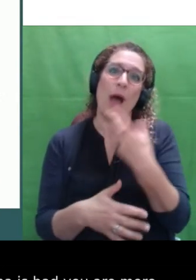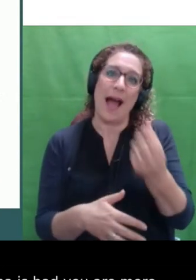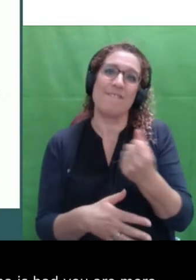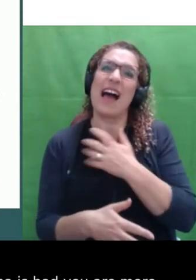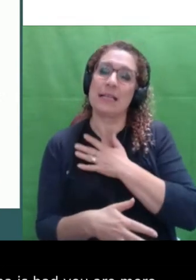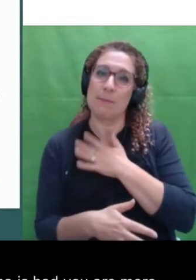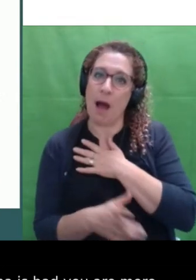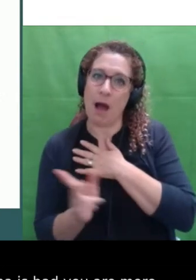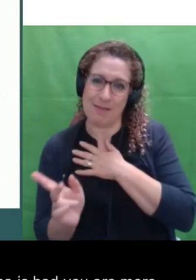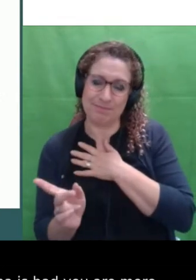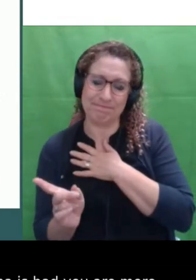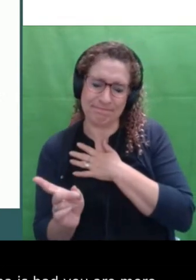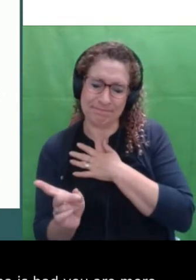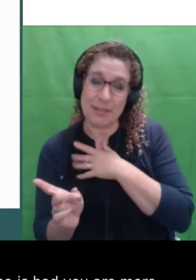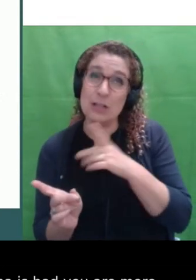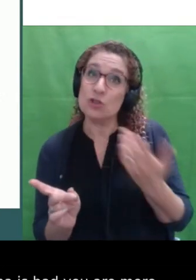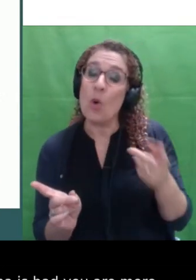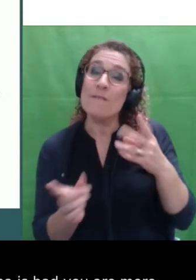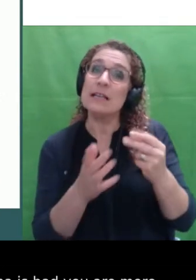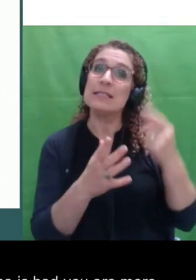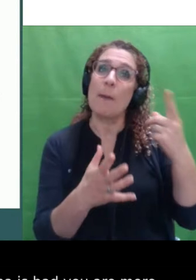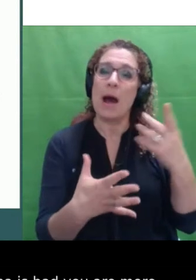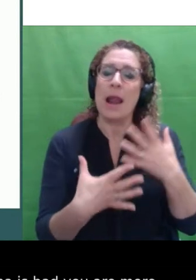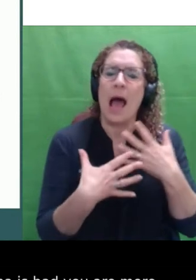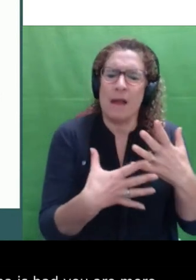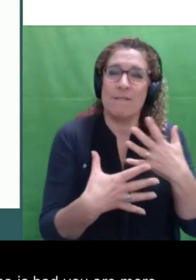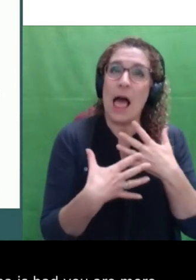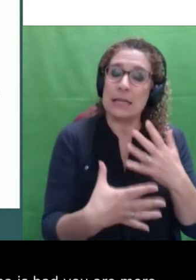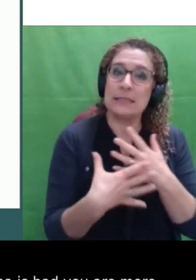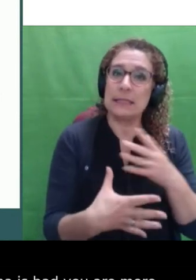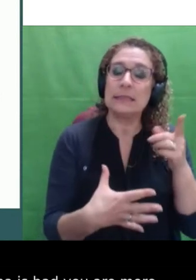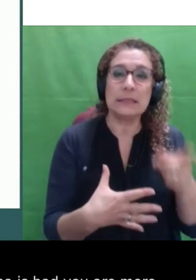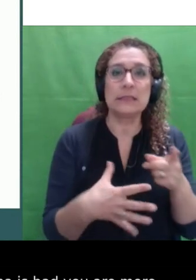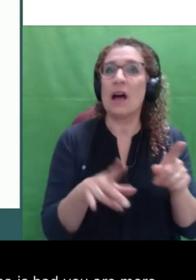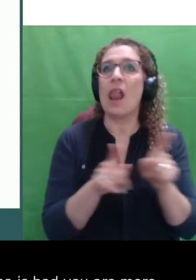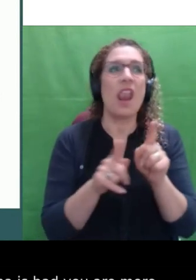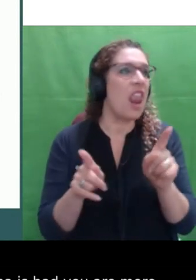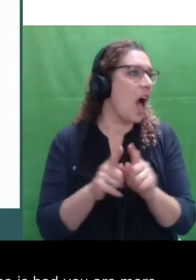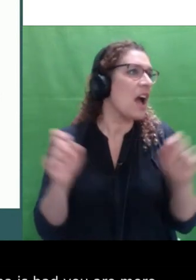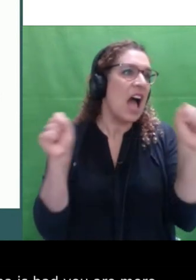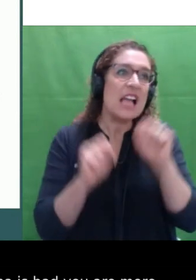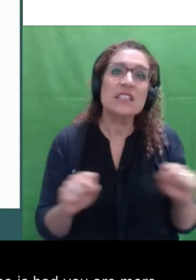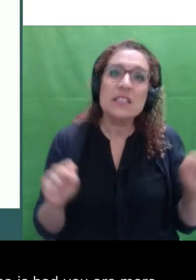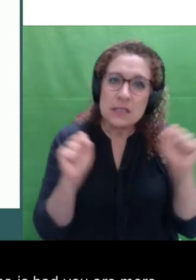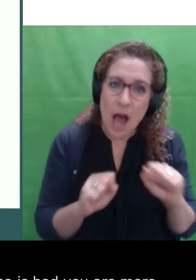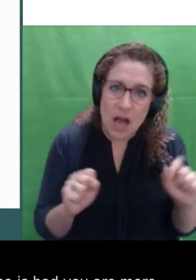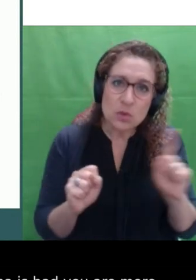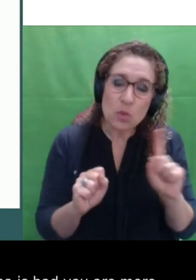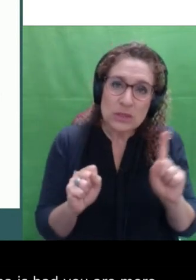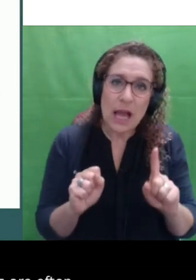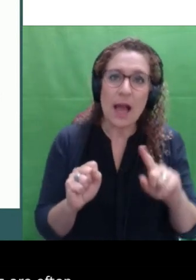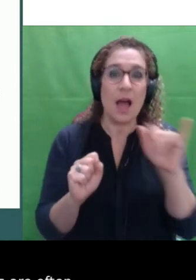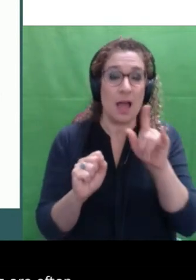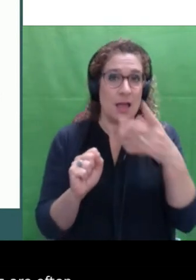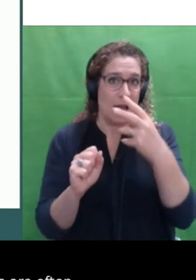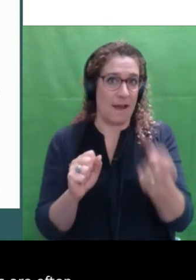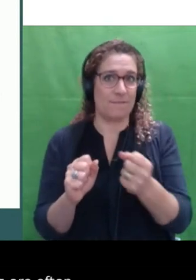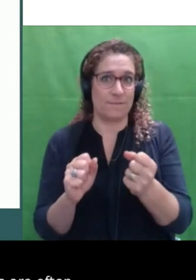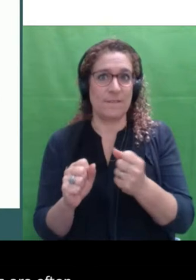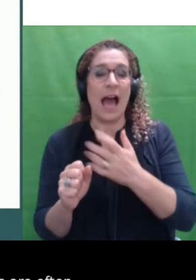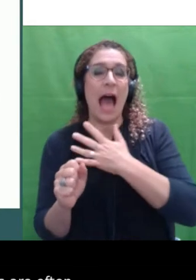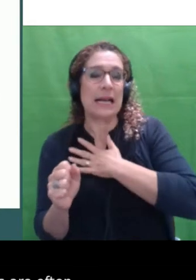spontaneous anaphylaxis these more unusual things exercise induced anaphylaxis asthma and ige mediated food